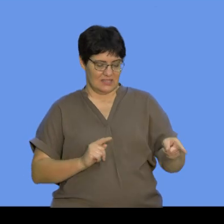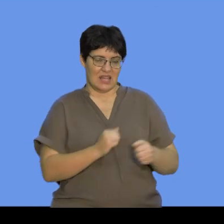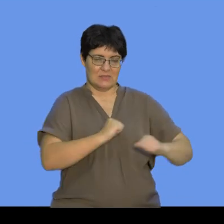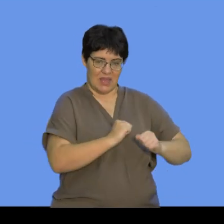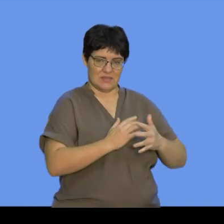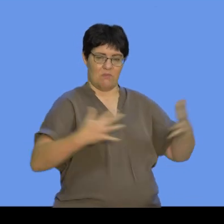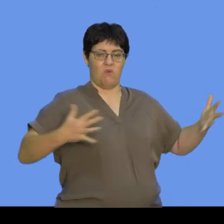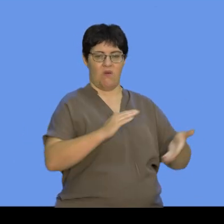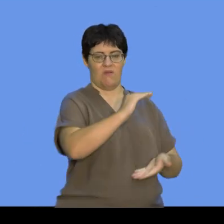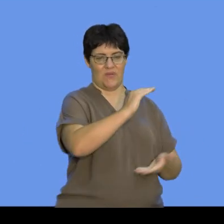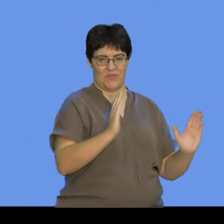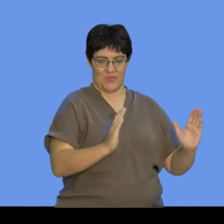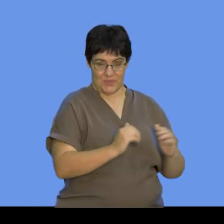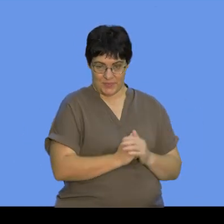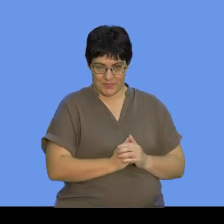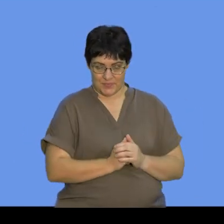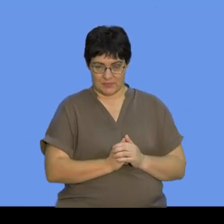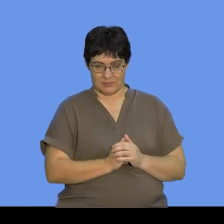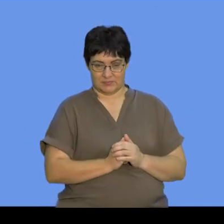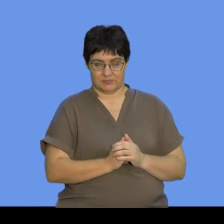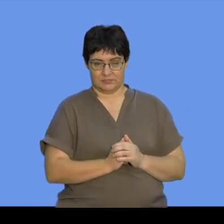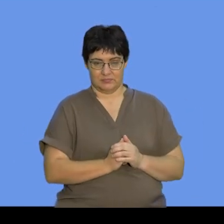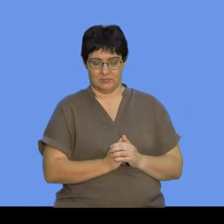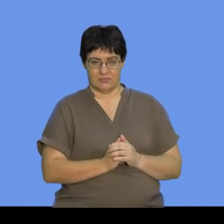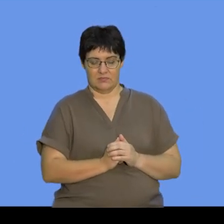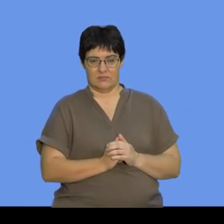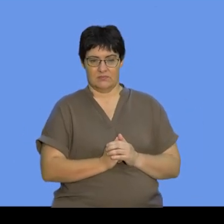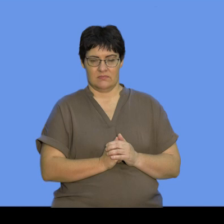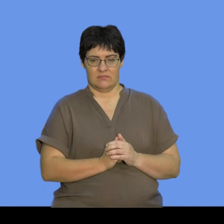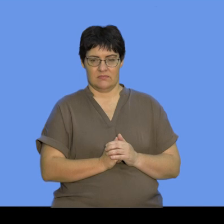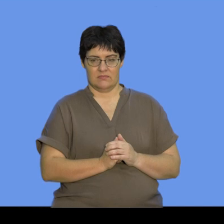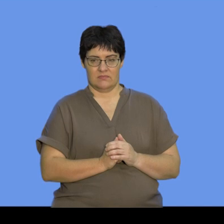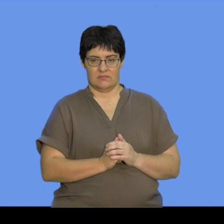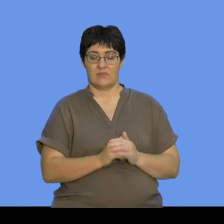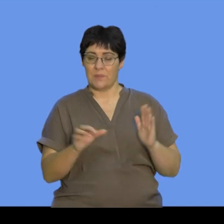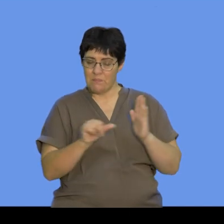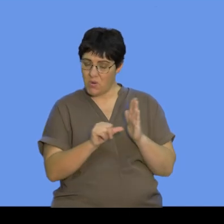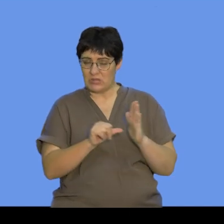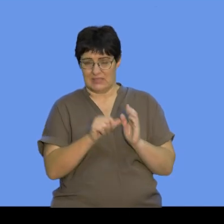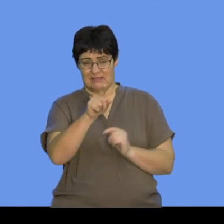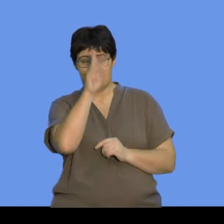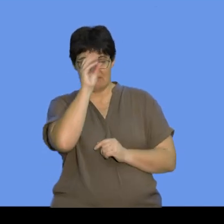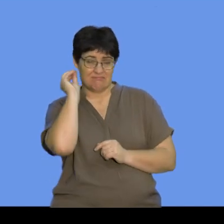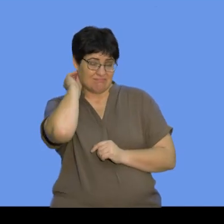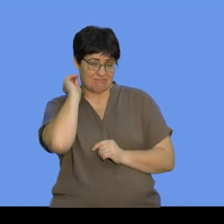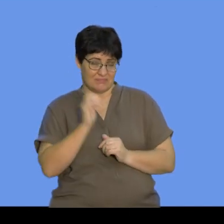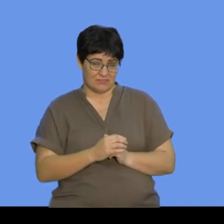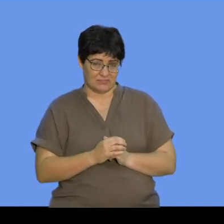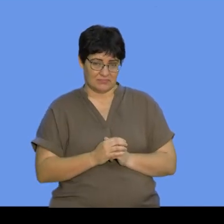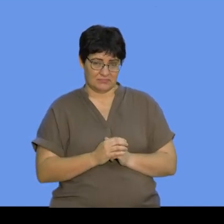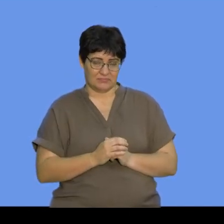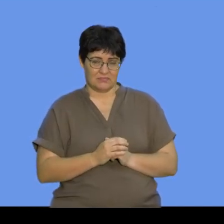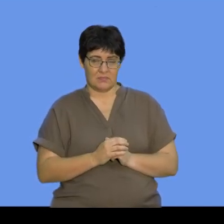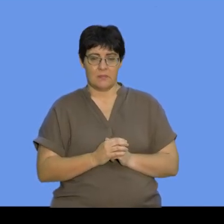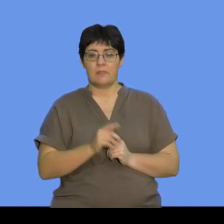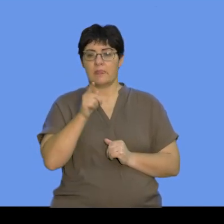will be a low density, right? Very important, you know, point.